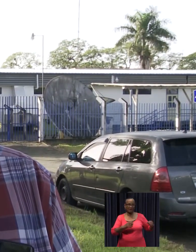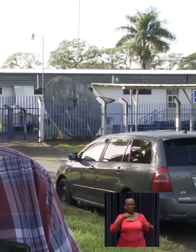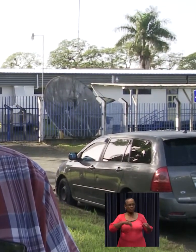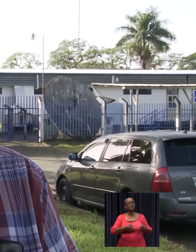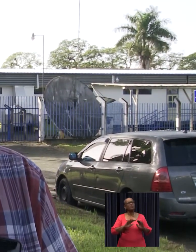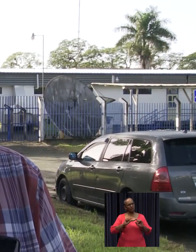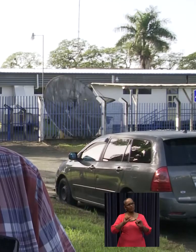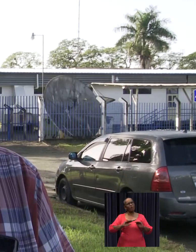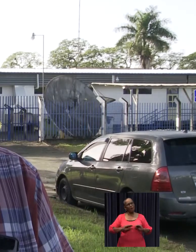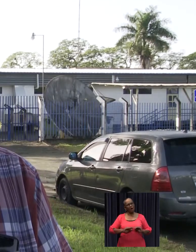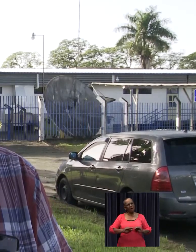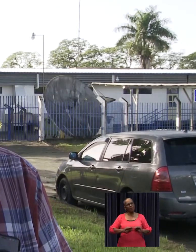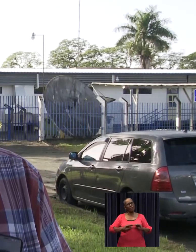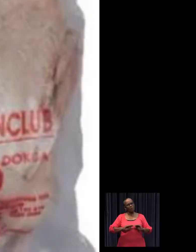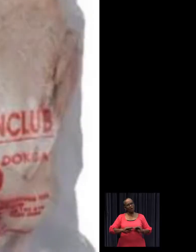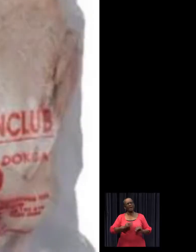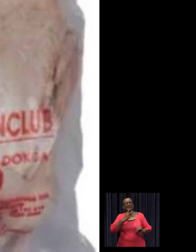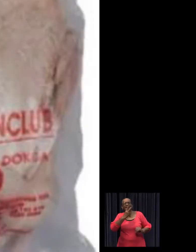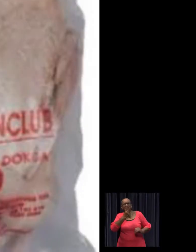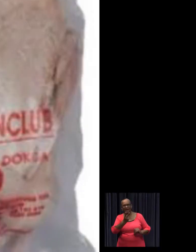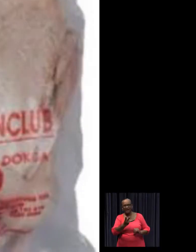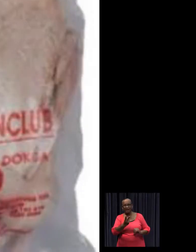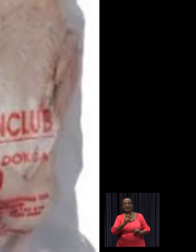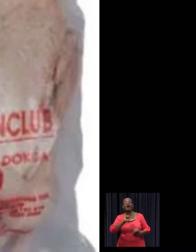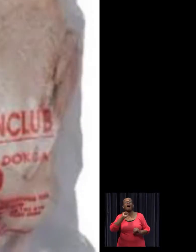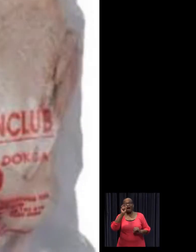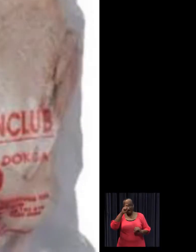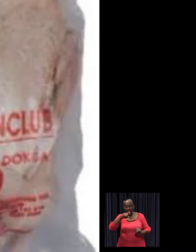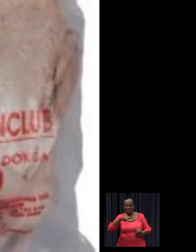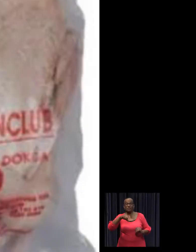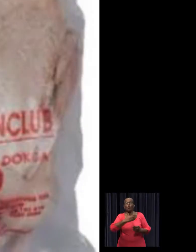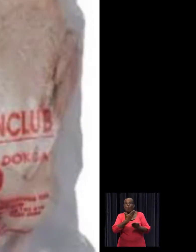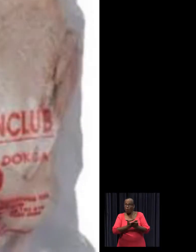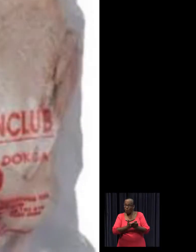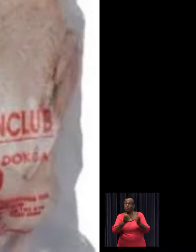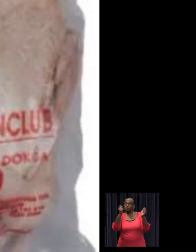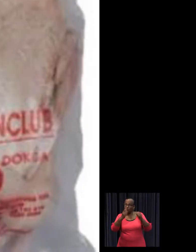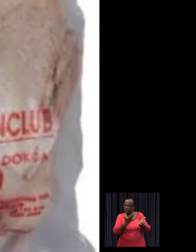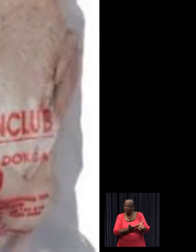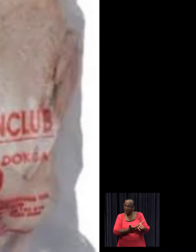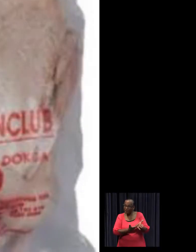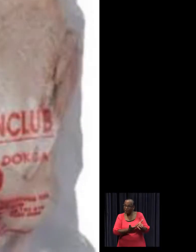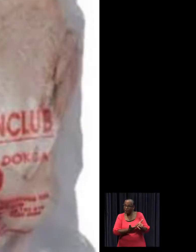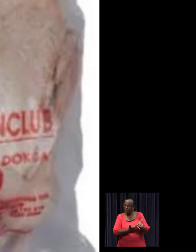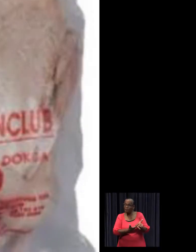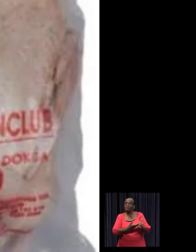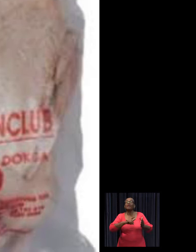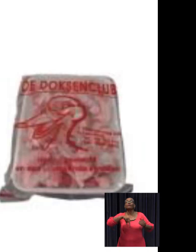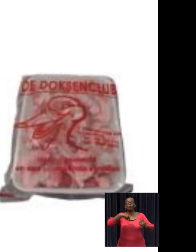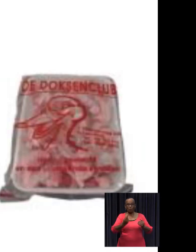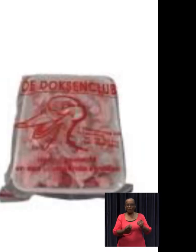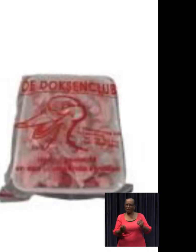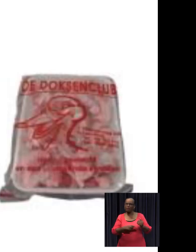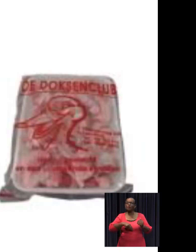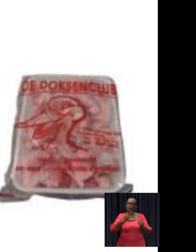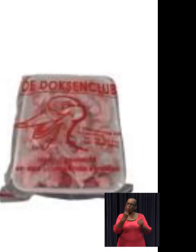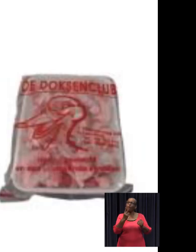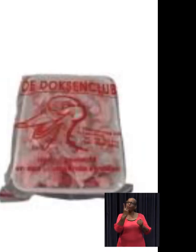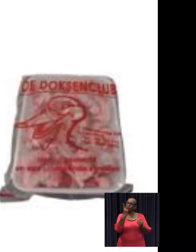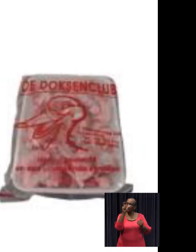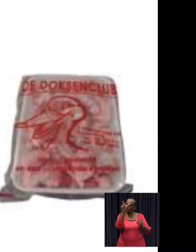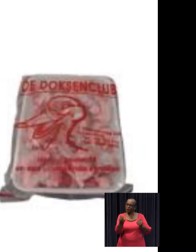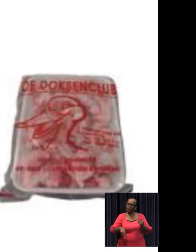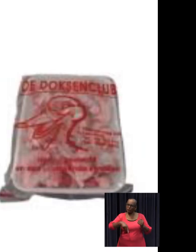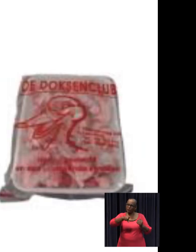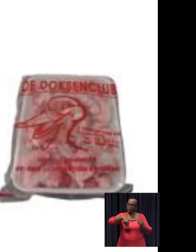company applied for a permit. The company now adopts a wait-and-see attitude to see if this time good result will